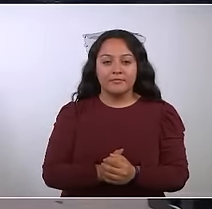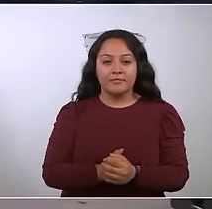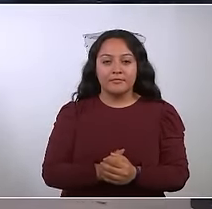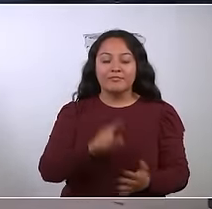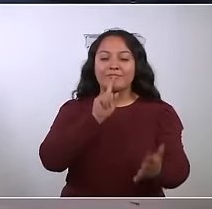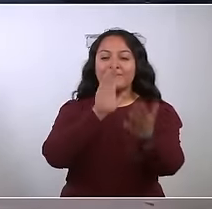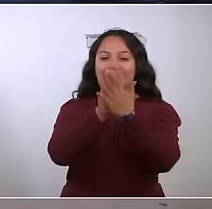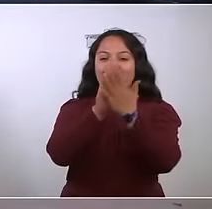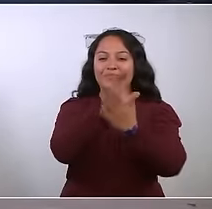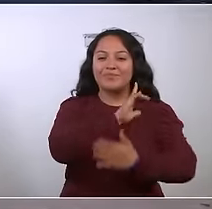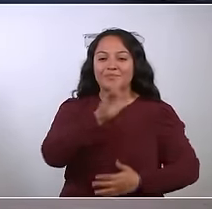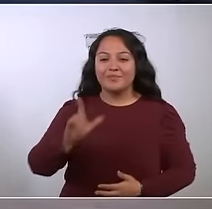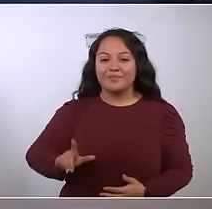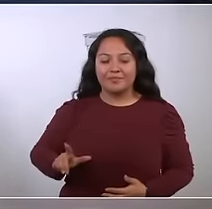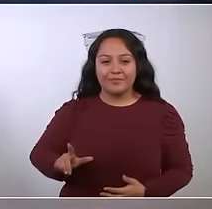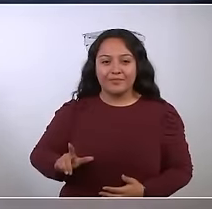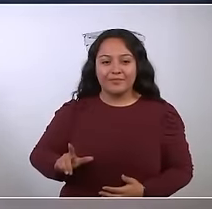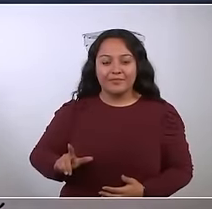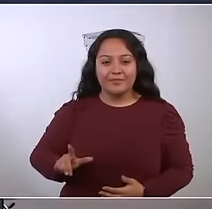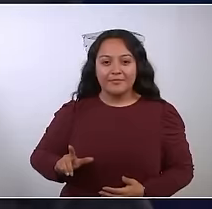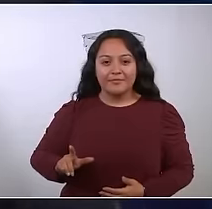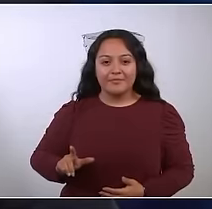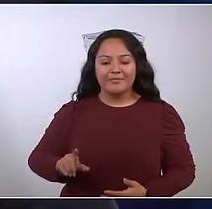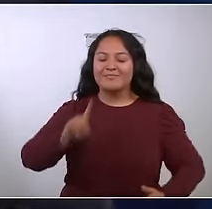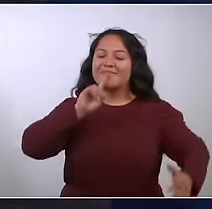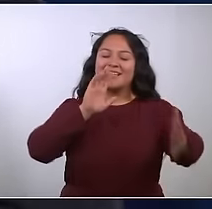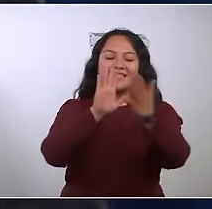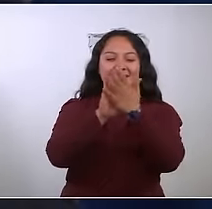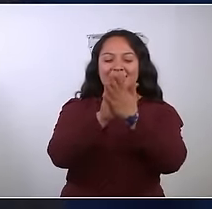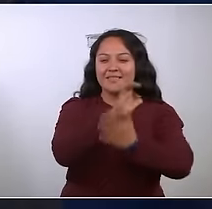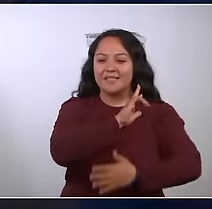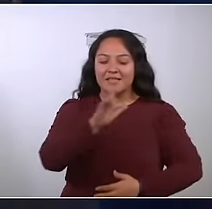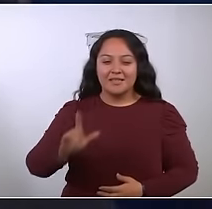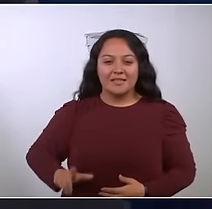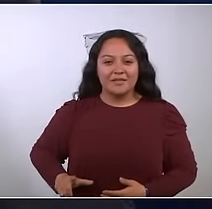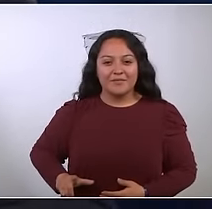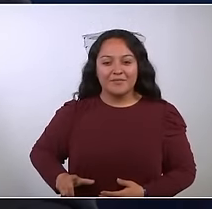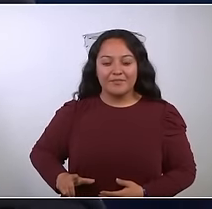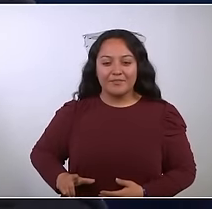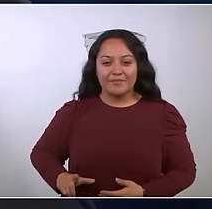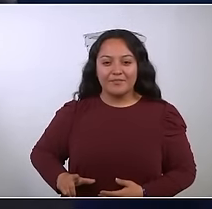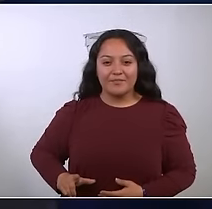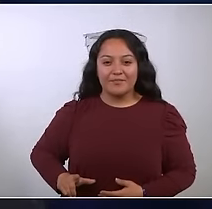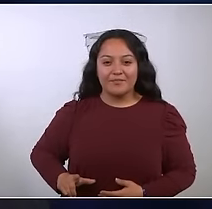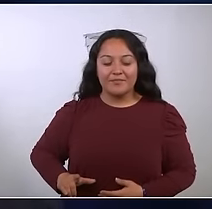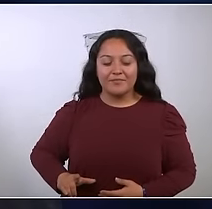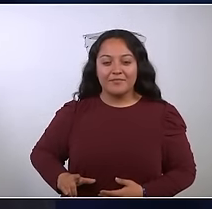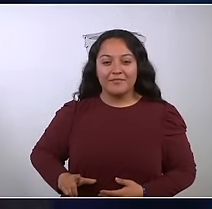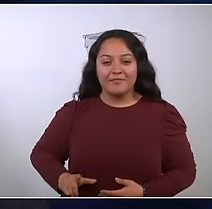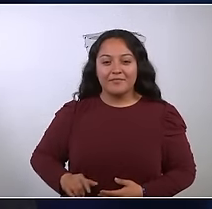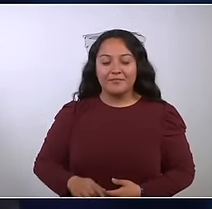Paz de Cristo. Praise the Lord. Paz de Cristo. Praise the Lord.